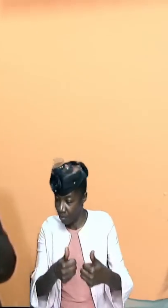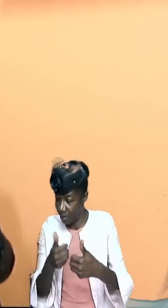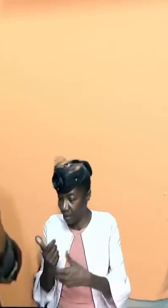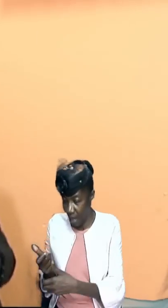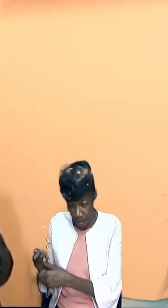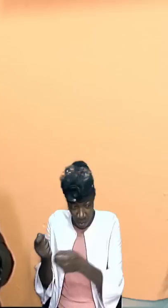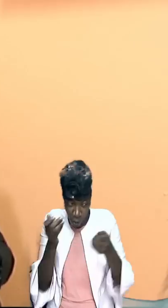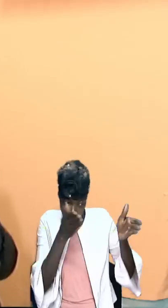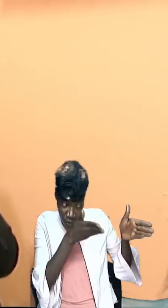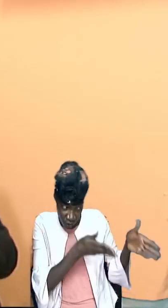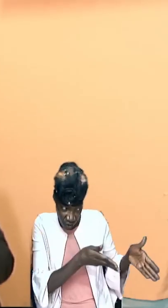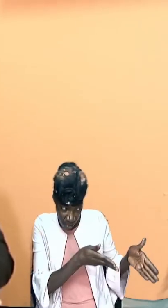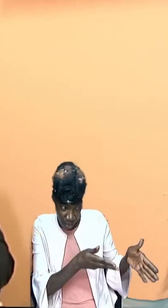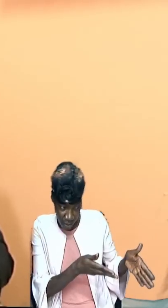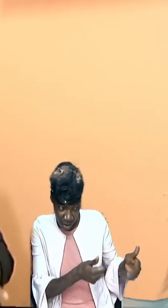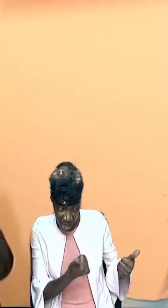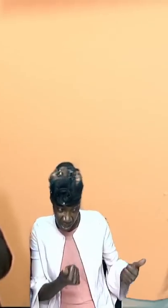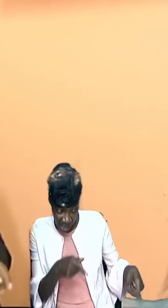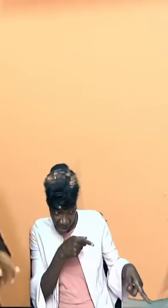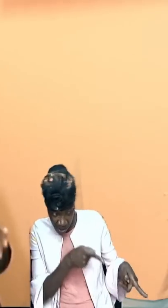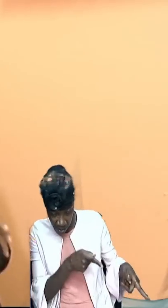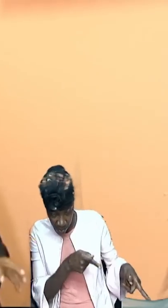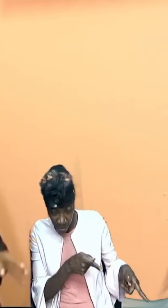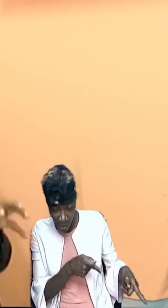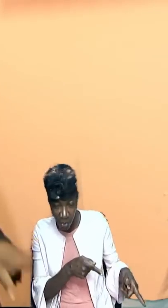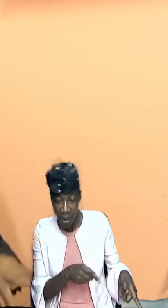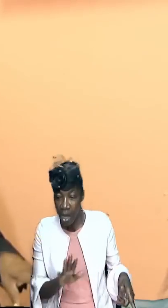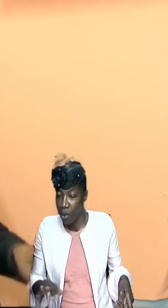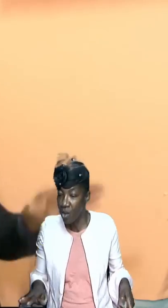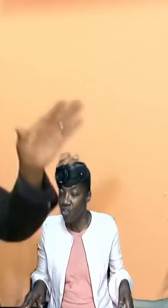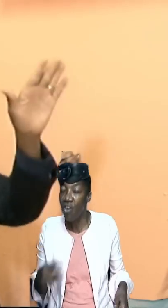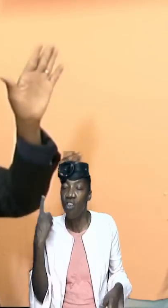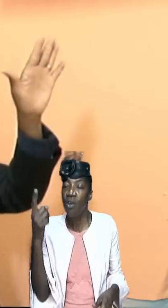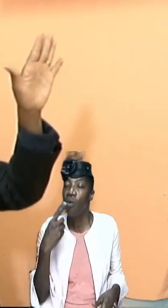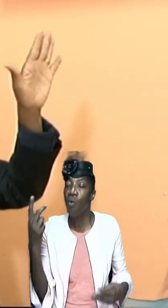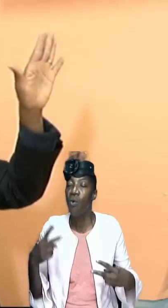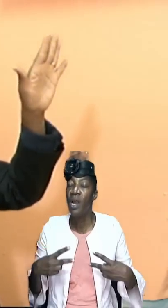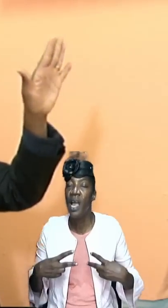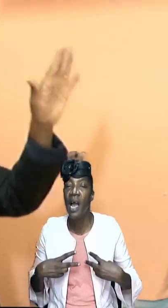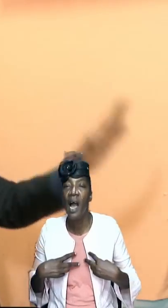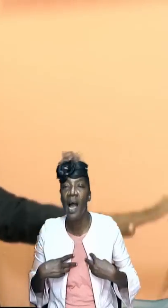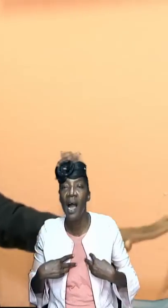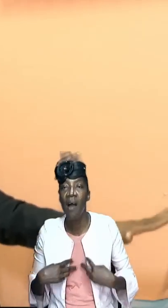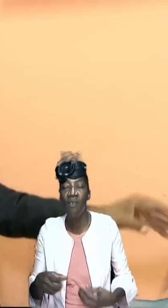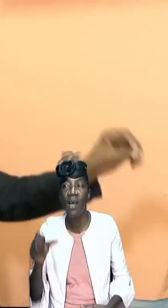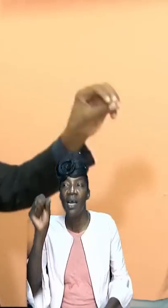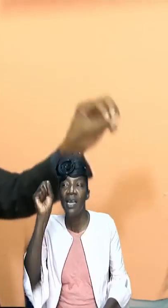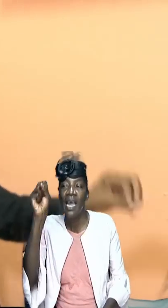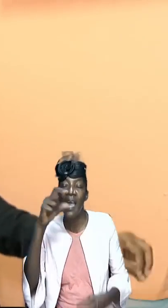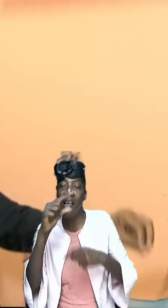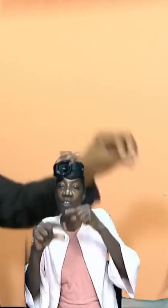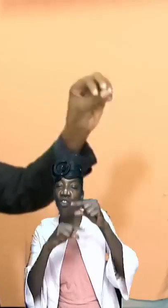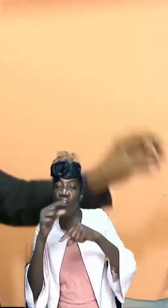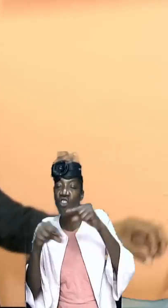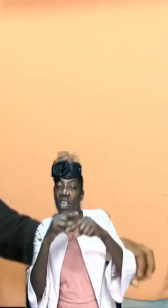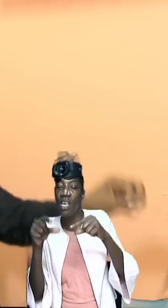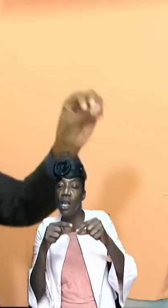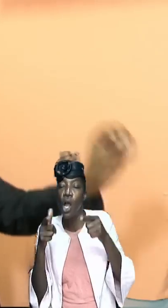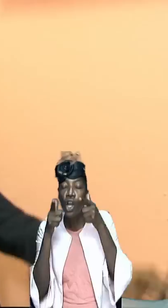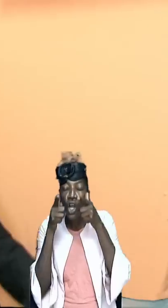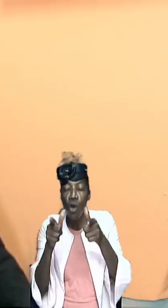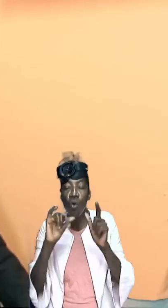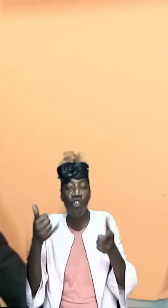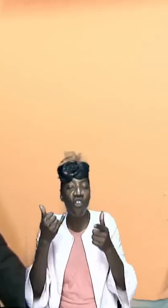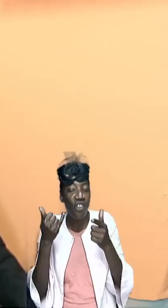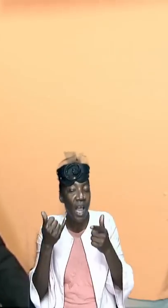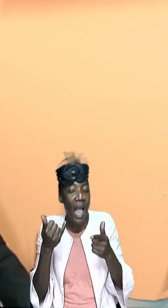When they meet, their offspring is going to only have the S gene, so they are going to look just like them with